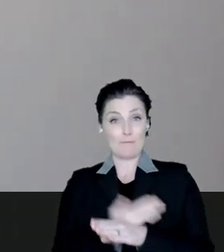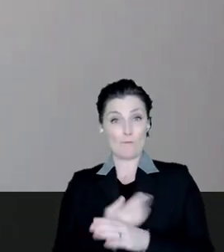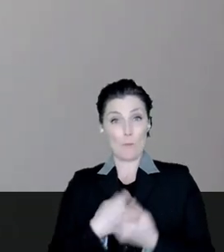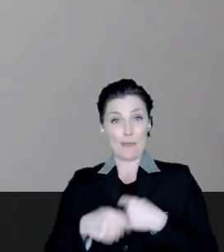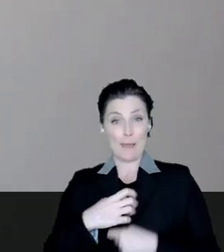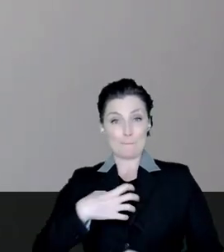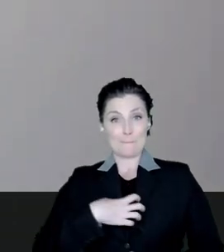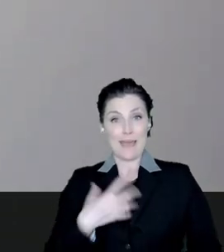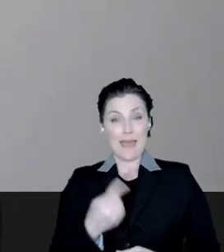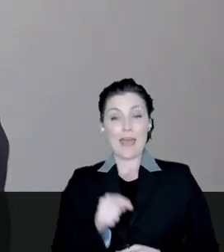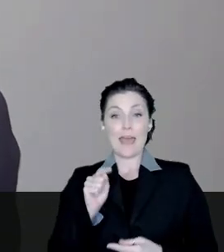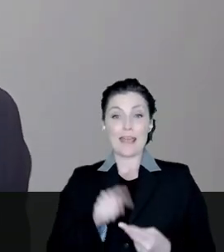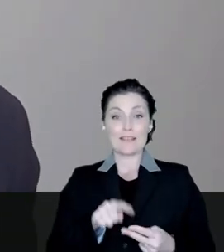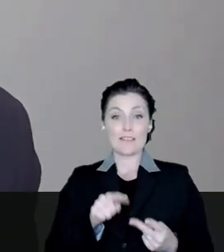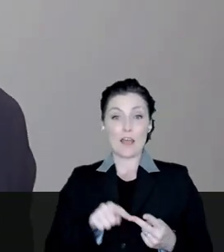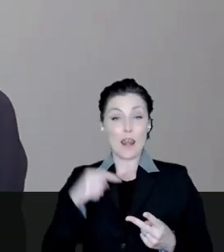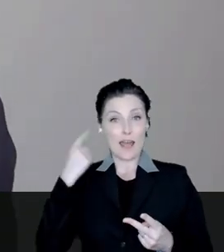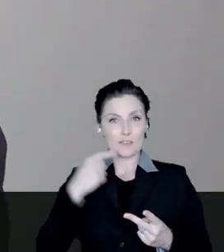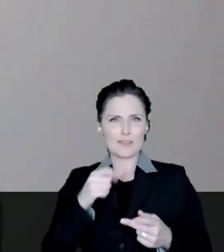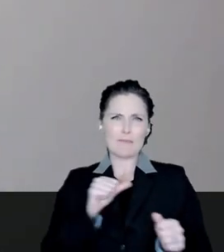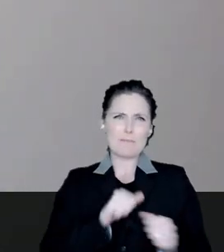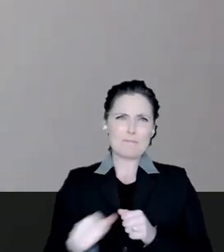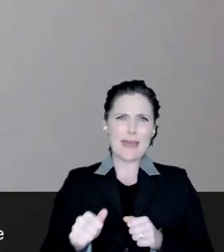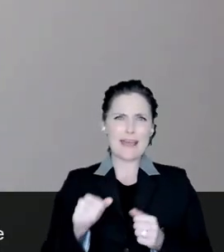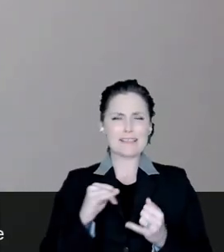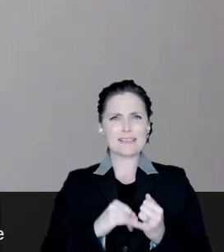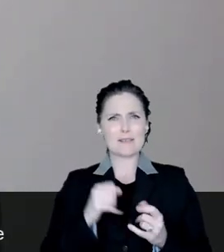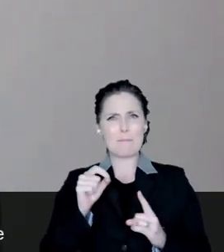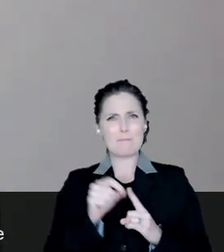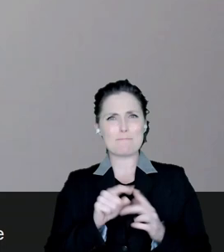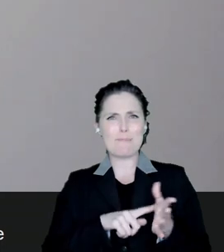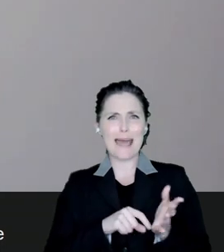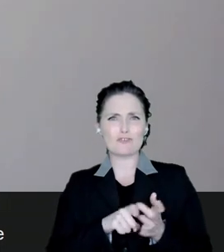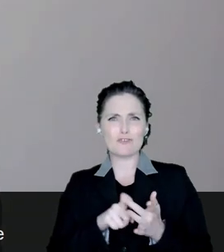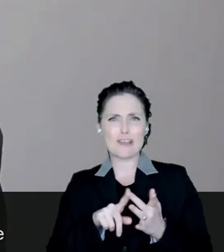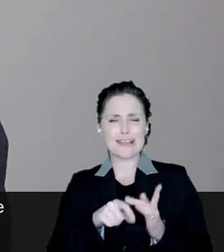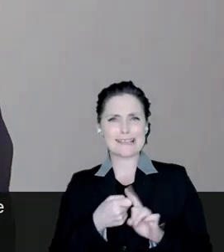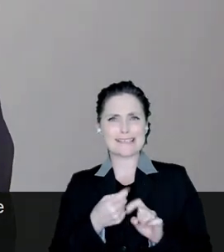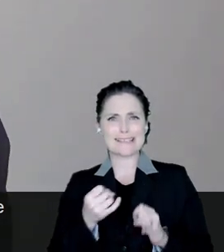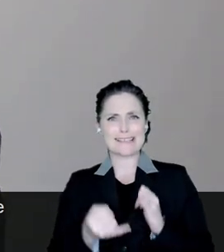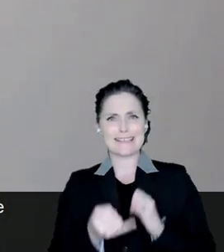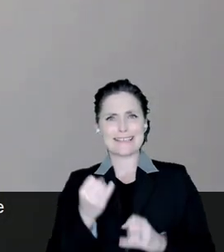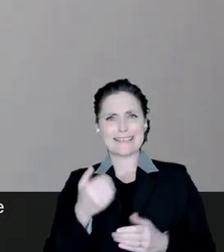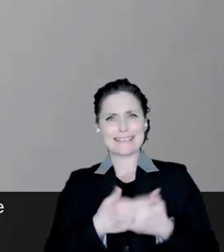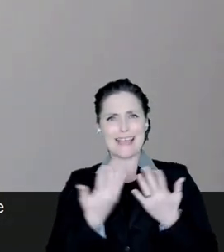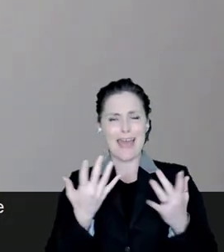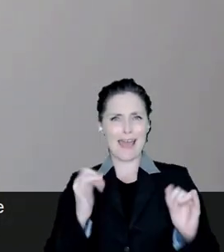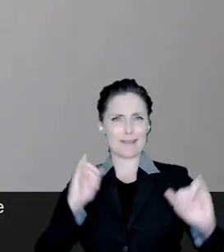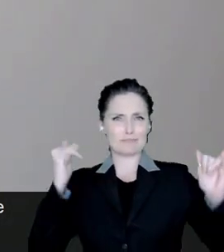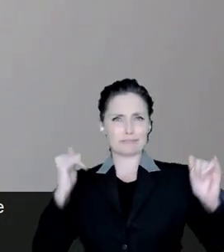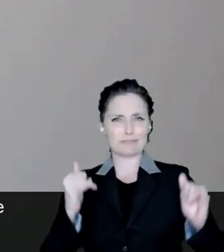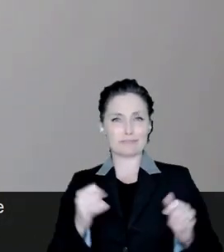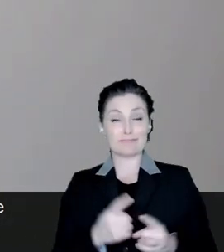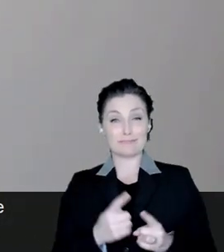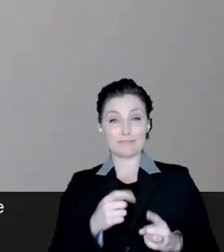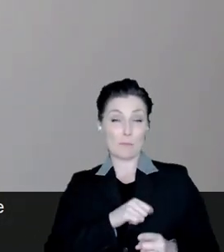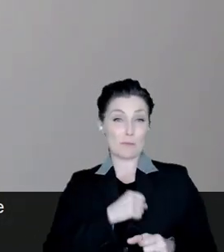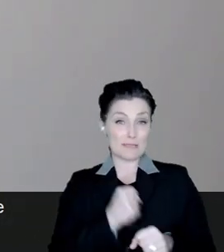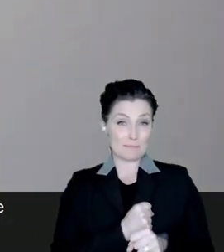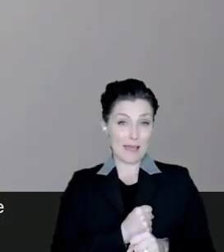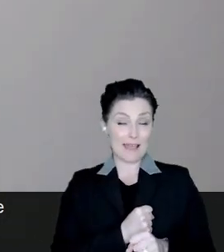London to have the best St. Patrick's Day celebrations we'd ever seen, promise made and promise delivered in 2017,